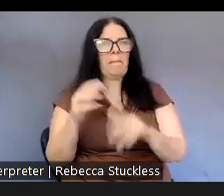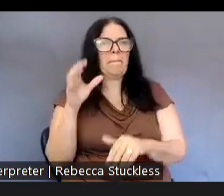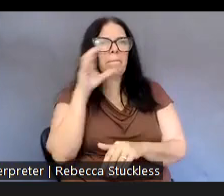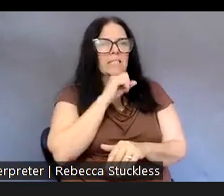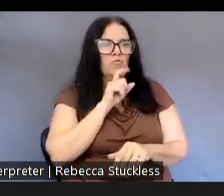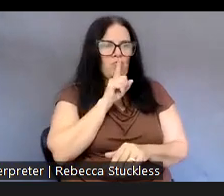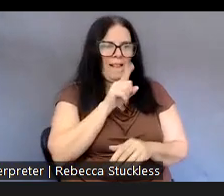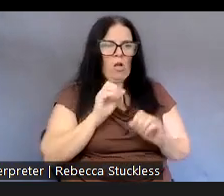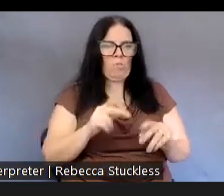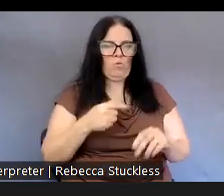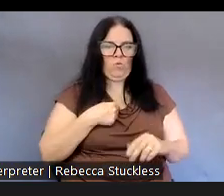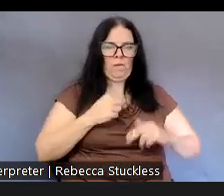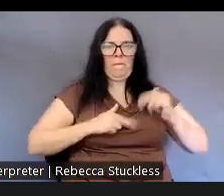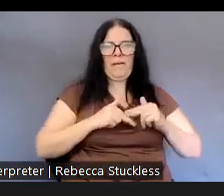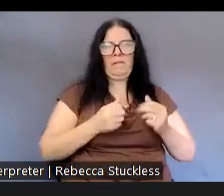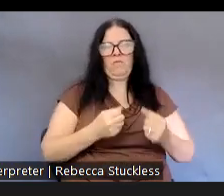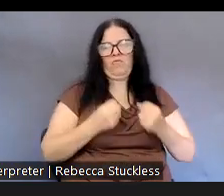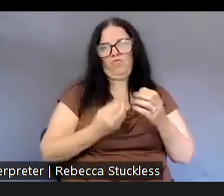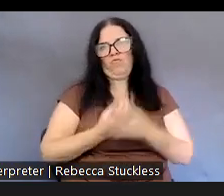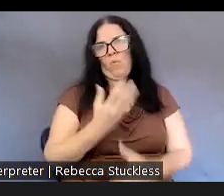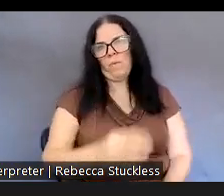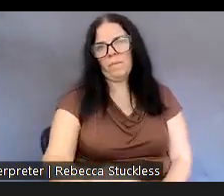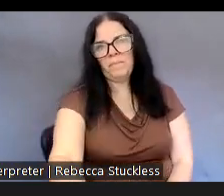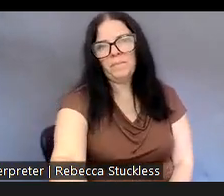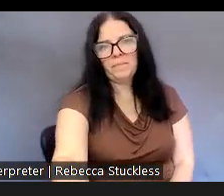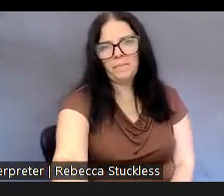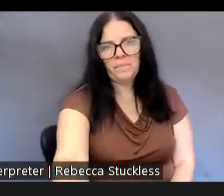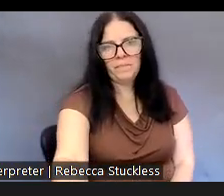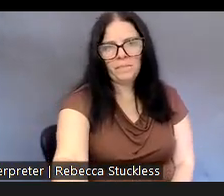helping the client grow.